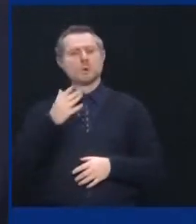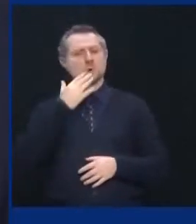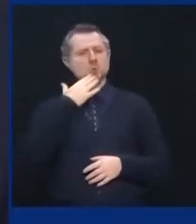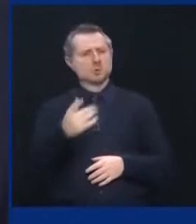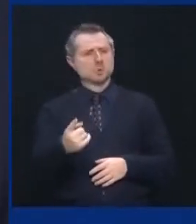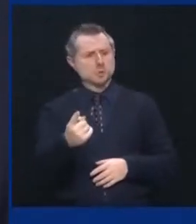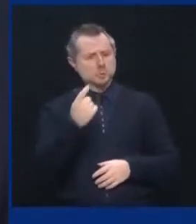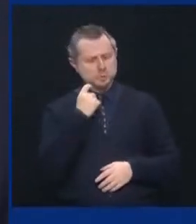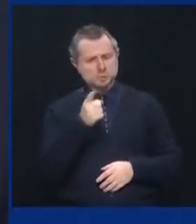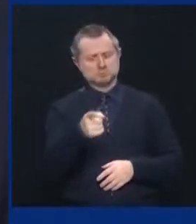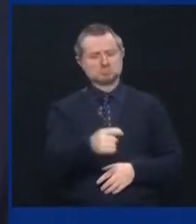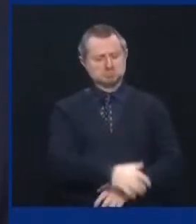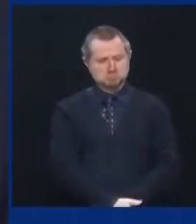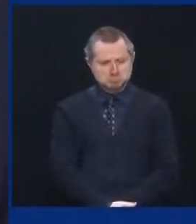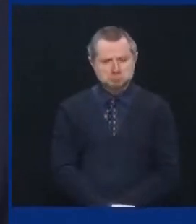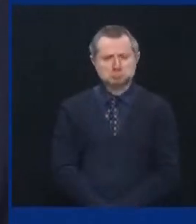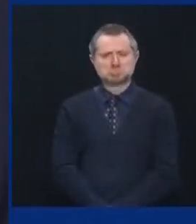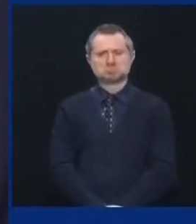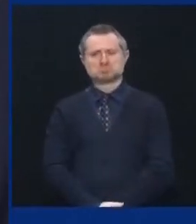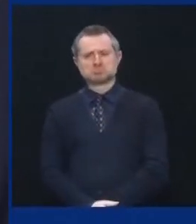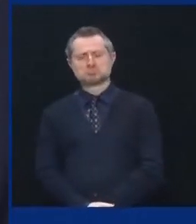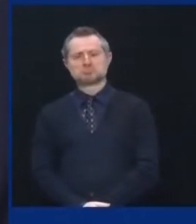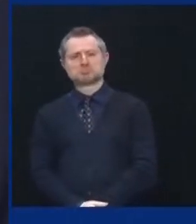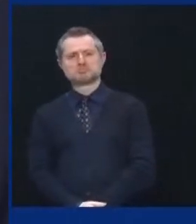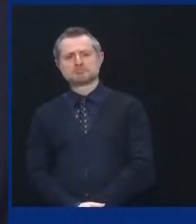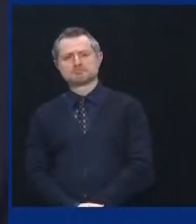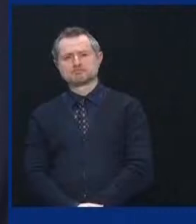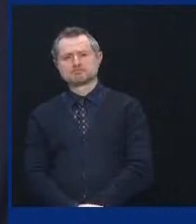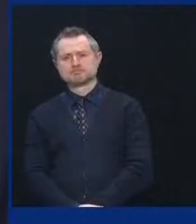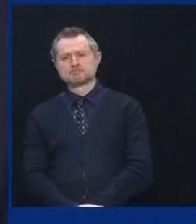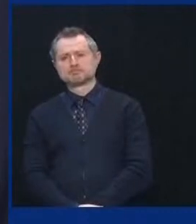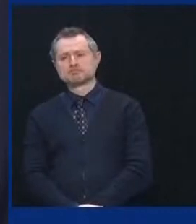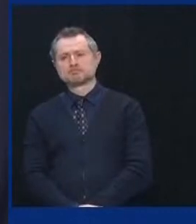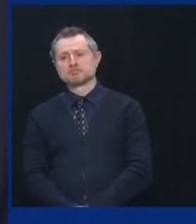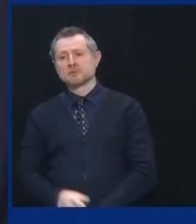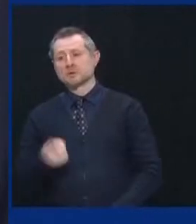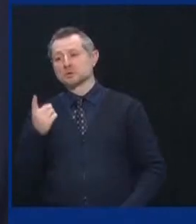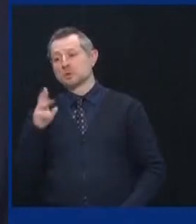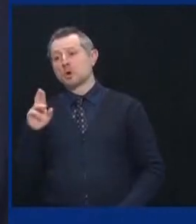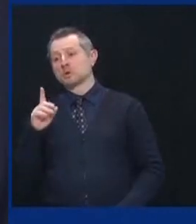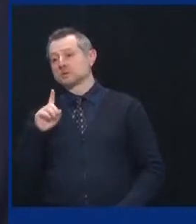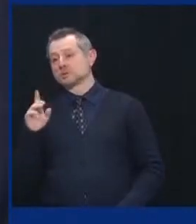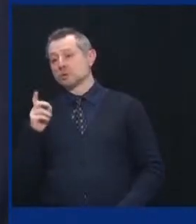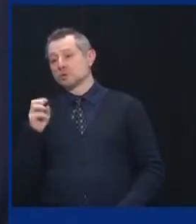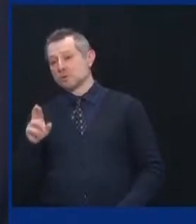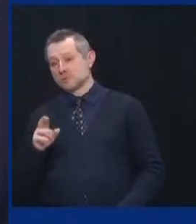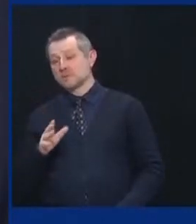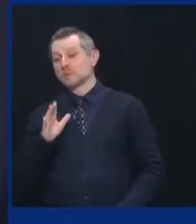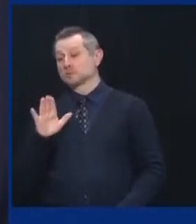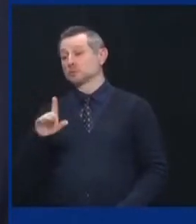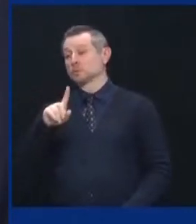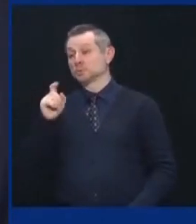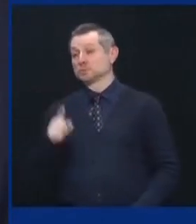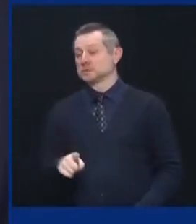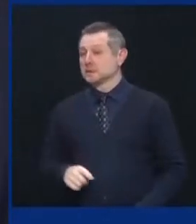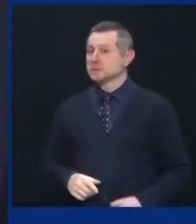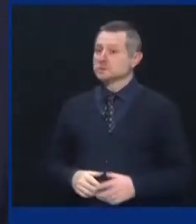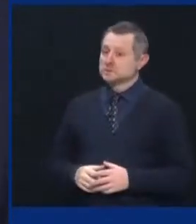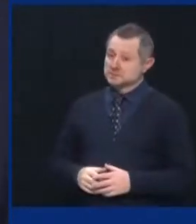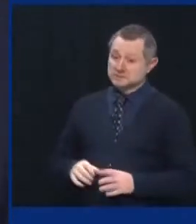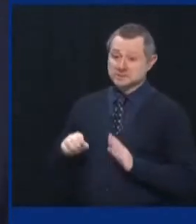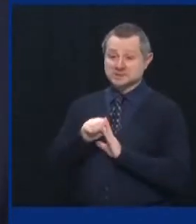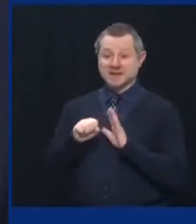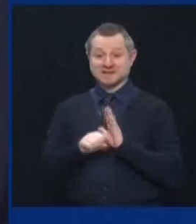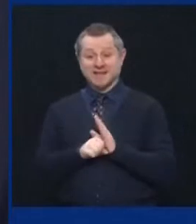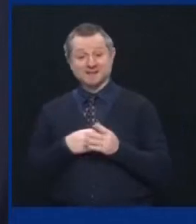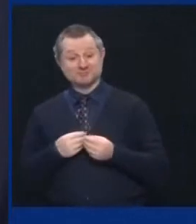The question is, Dr. Zucker, just so we're all clear, the state distributes